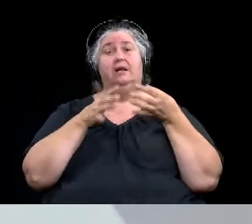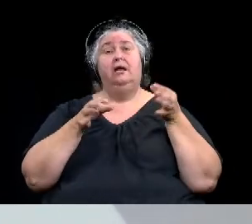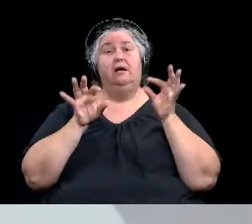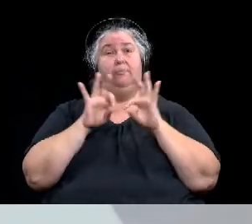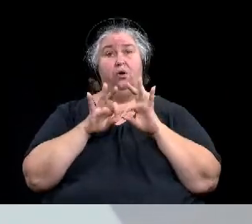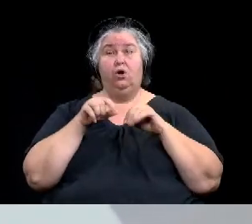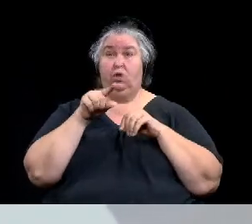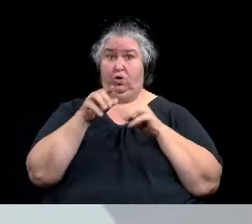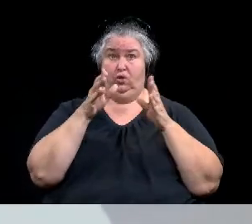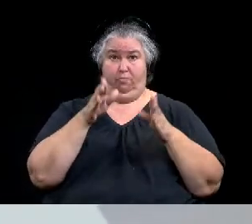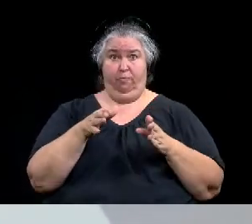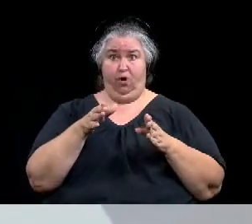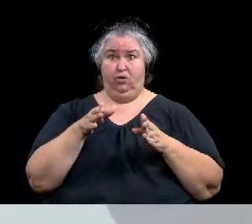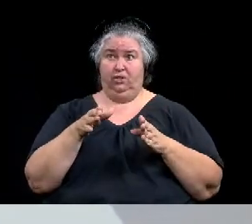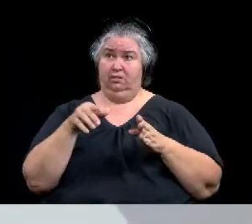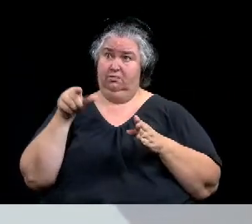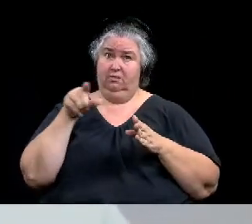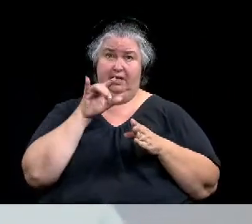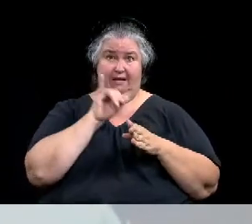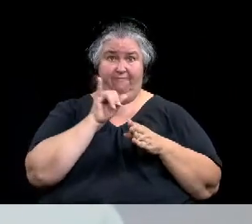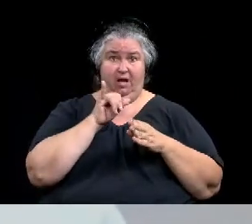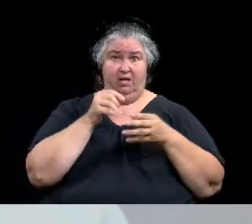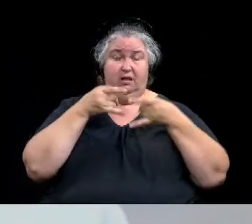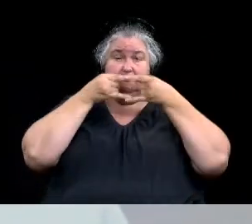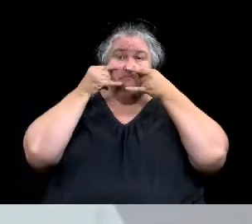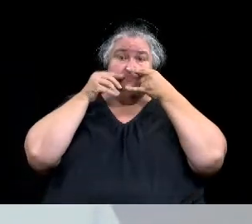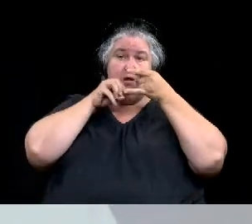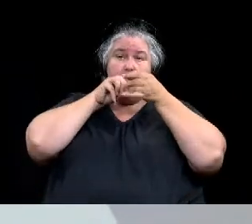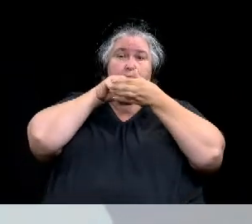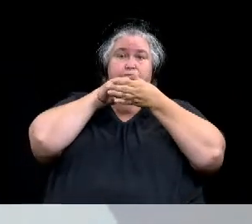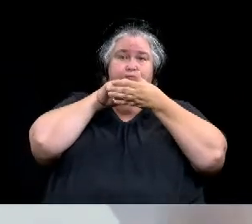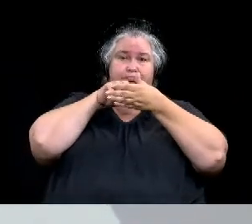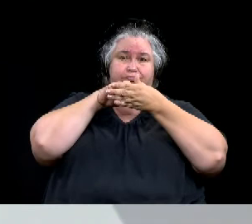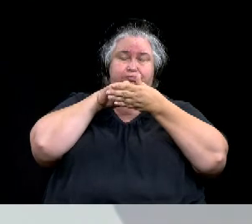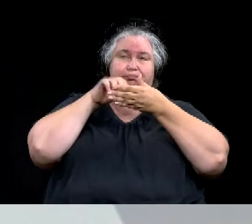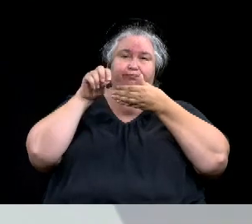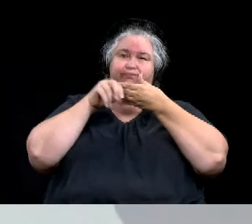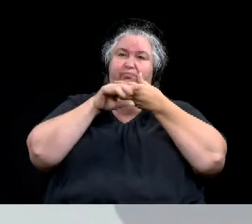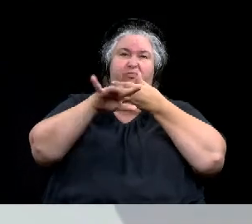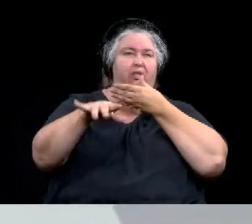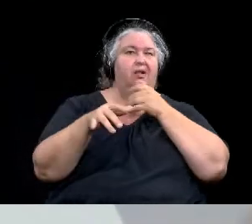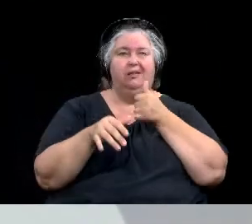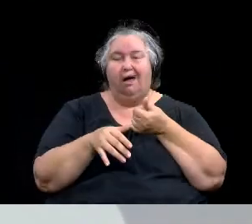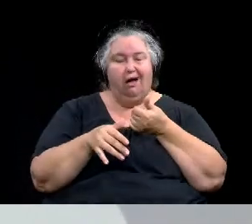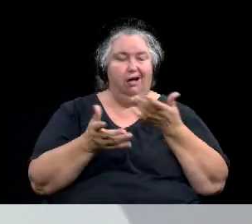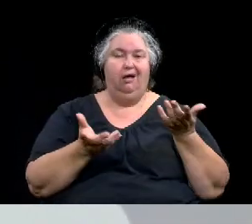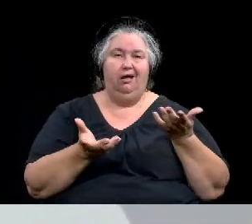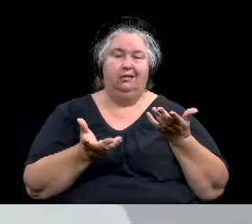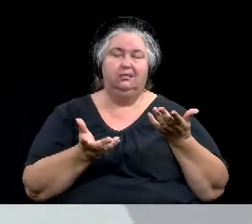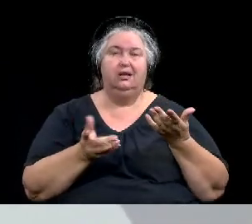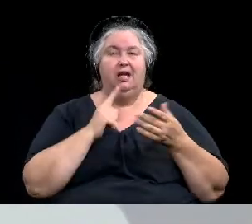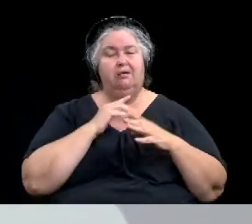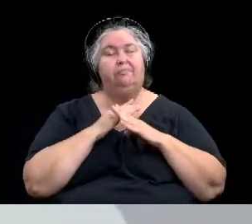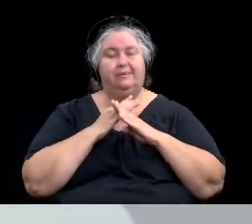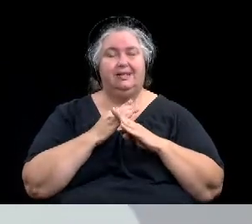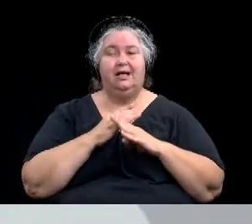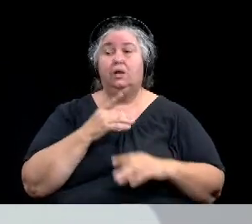individual who's infected. Keeps the virus from spreading outside of your body. A